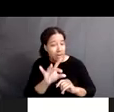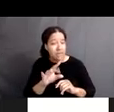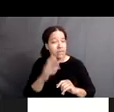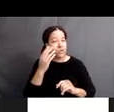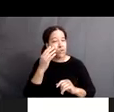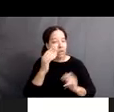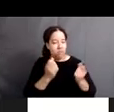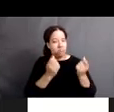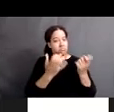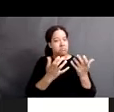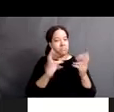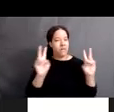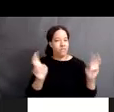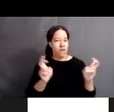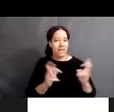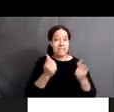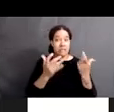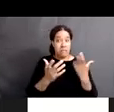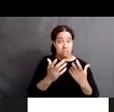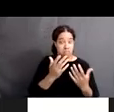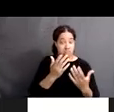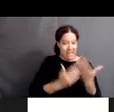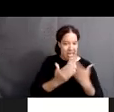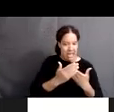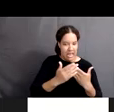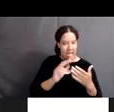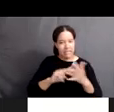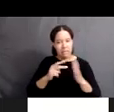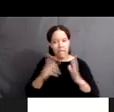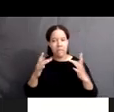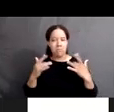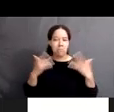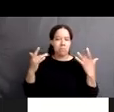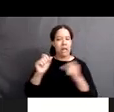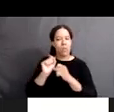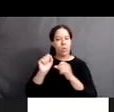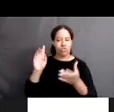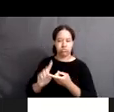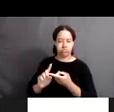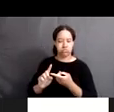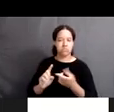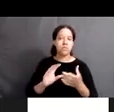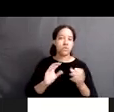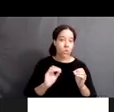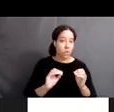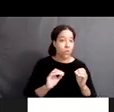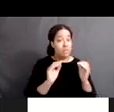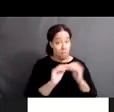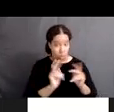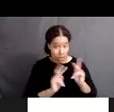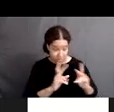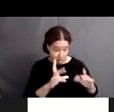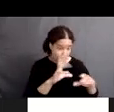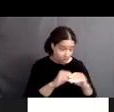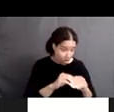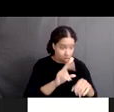work. So if you find the partners that believe in the things that you believe in, that want to prioritize the things that you